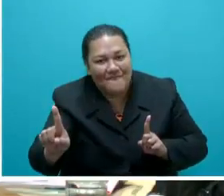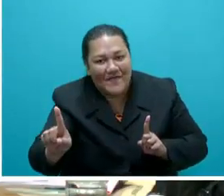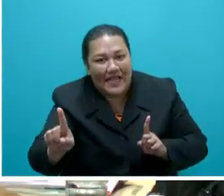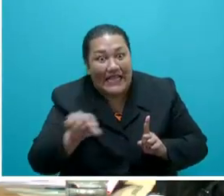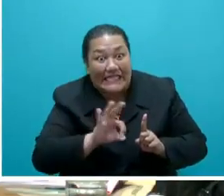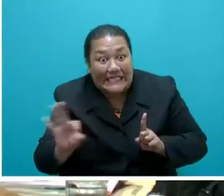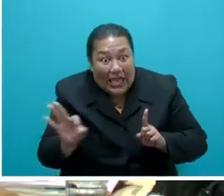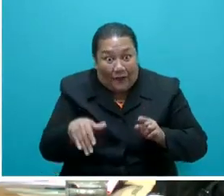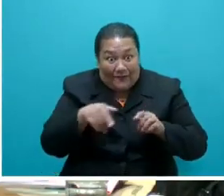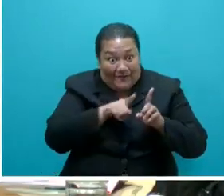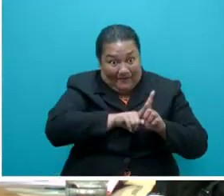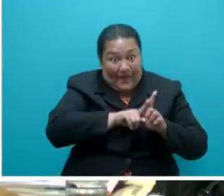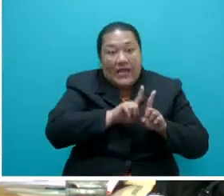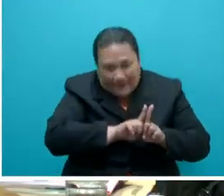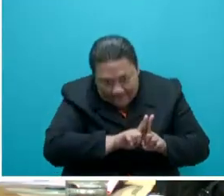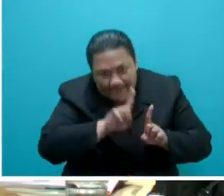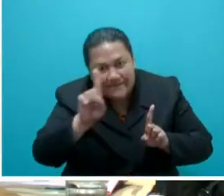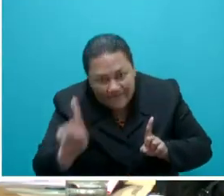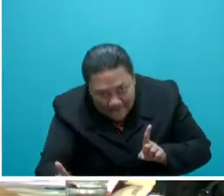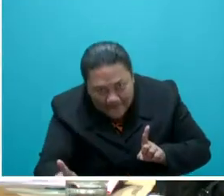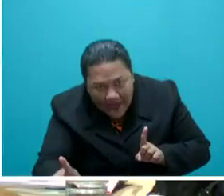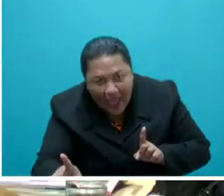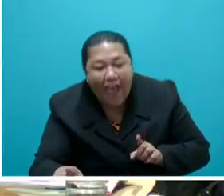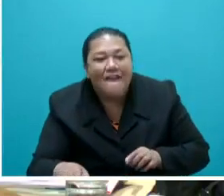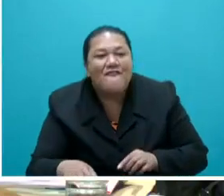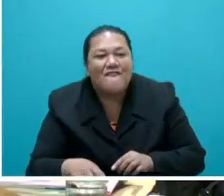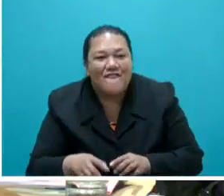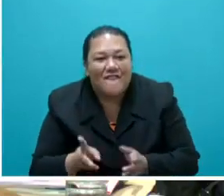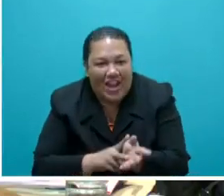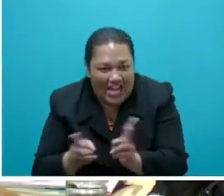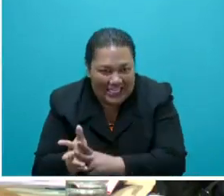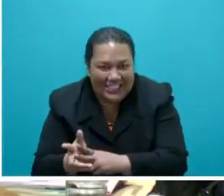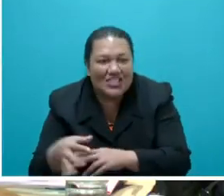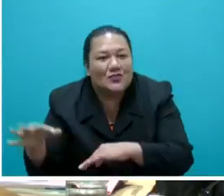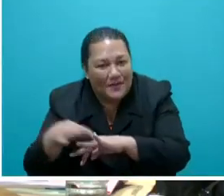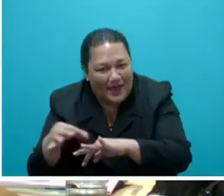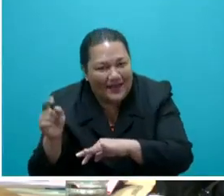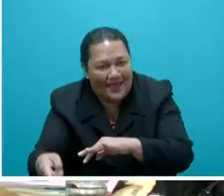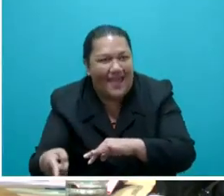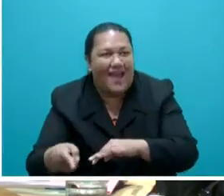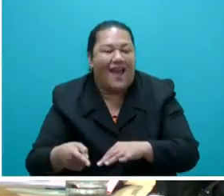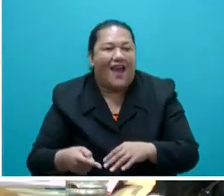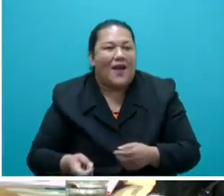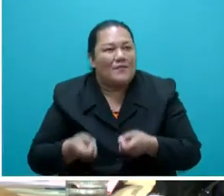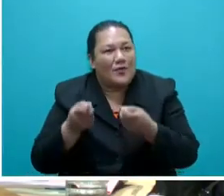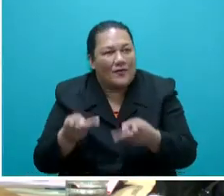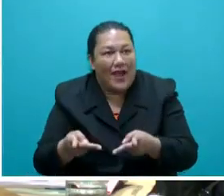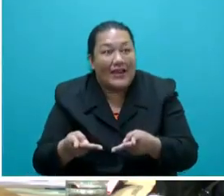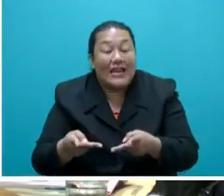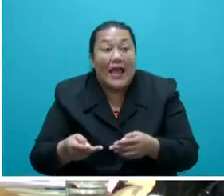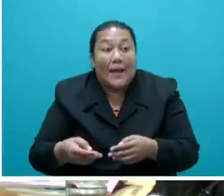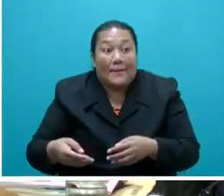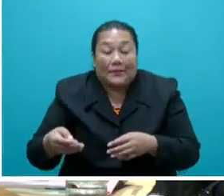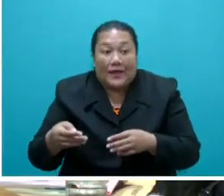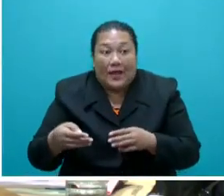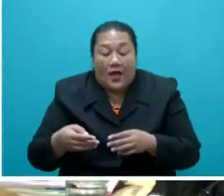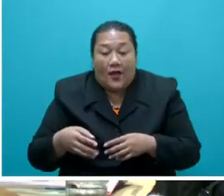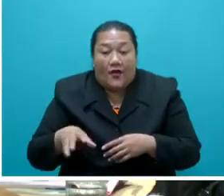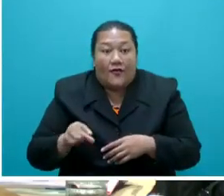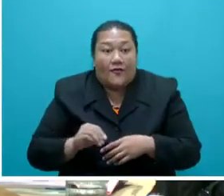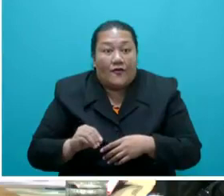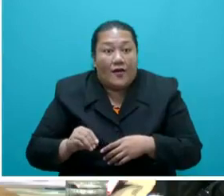acknowledge government's REACH team, headed by Mr. Felipe Nayadalevu from the Ministry of Women, Children and Poverty